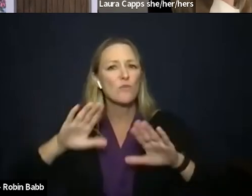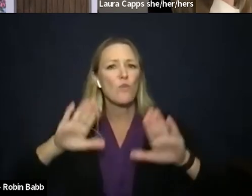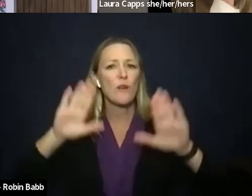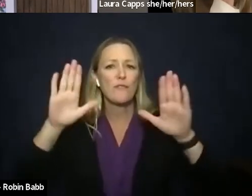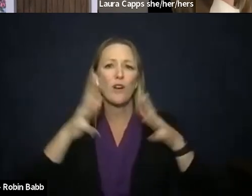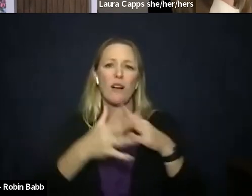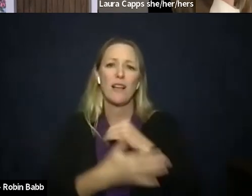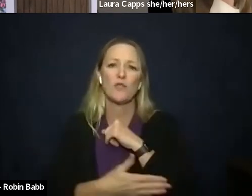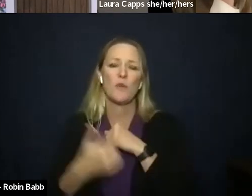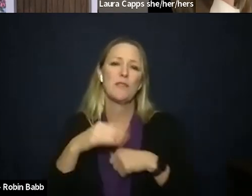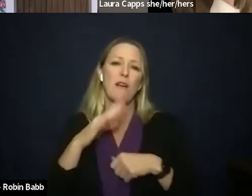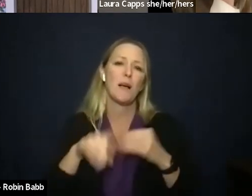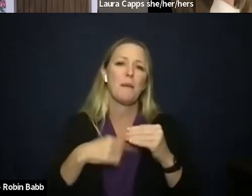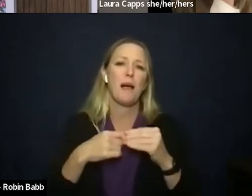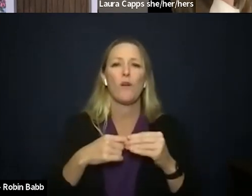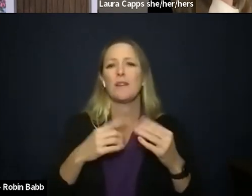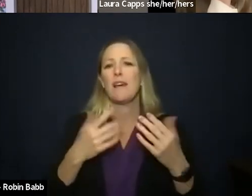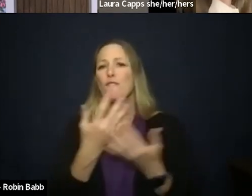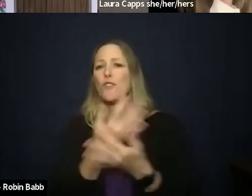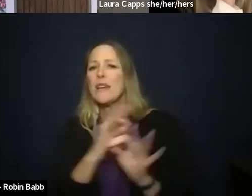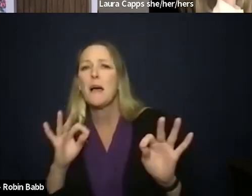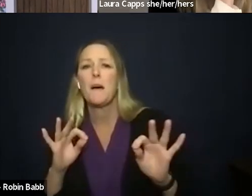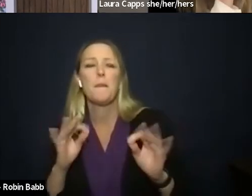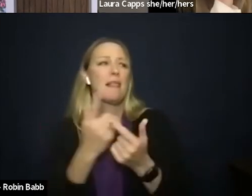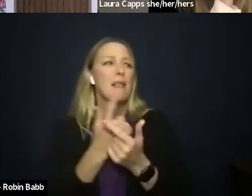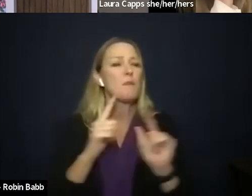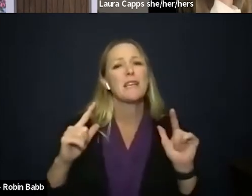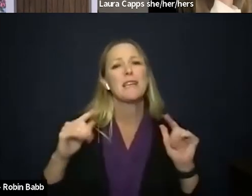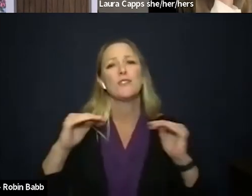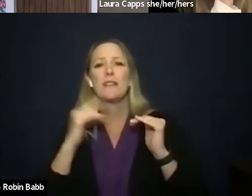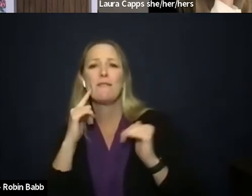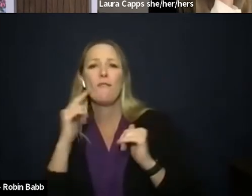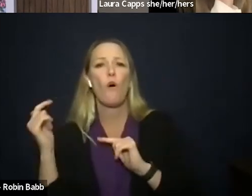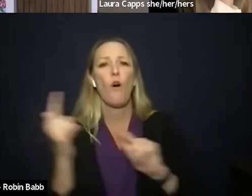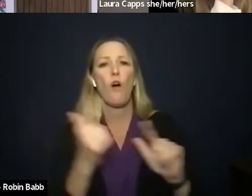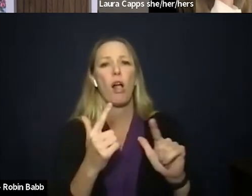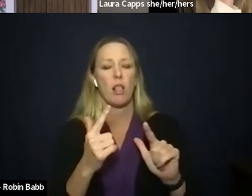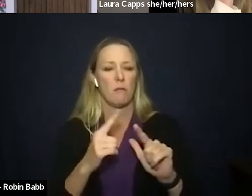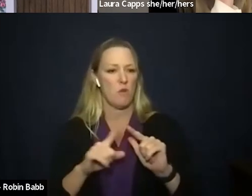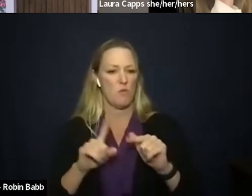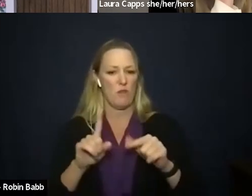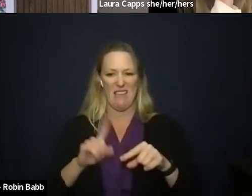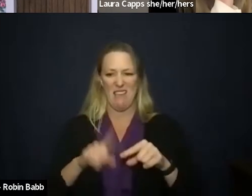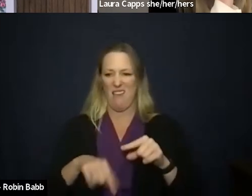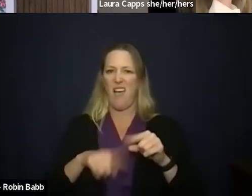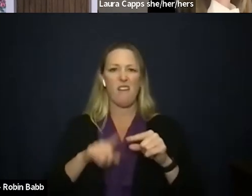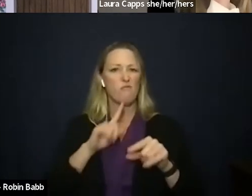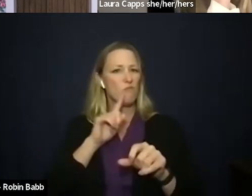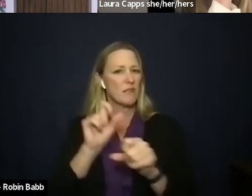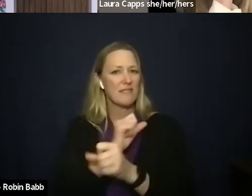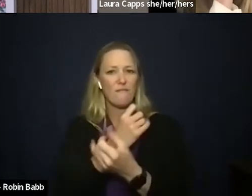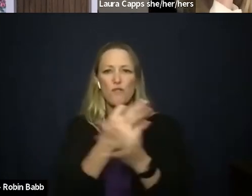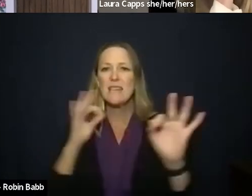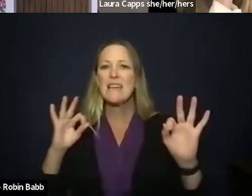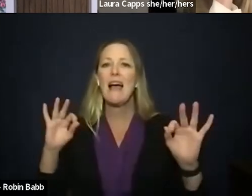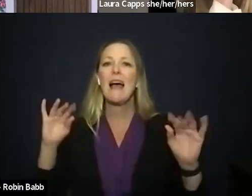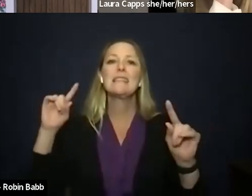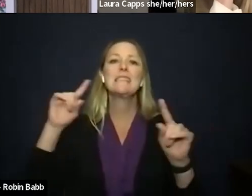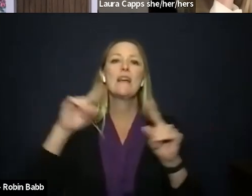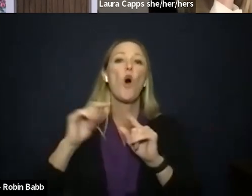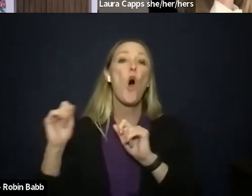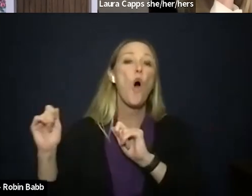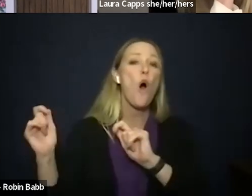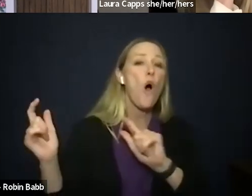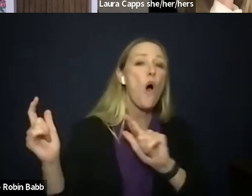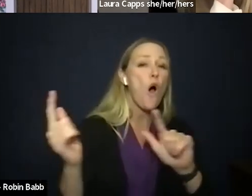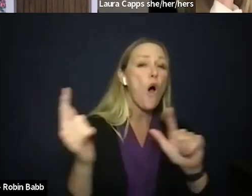free and liberty and justice for all but we cannot become that country until that the sum of all of its parts is part of the history as opposed to some of